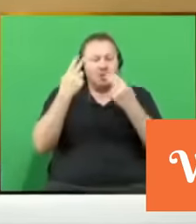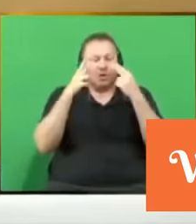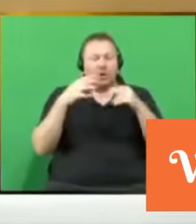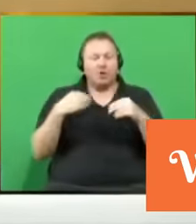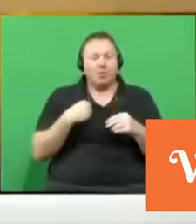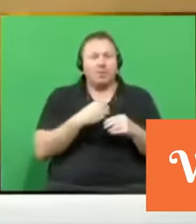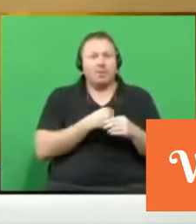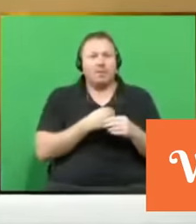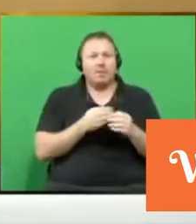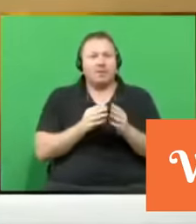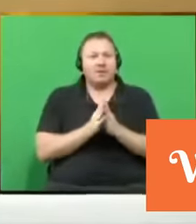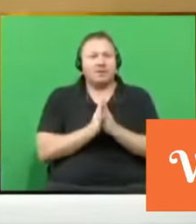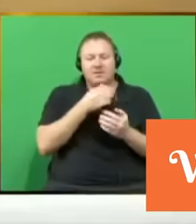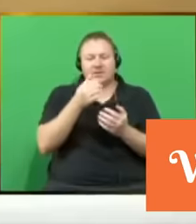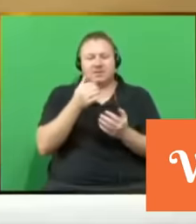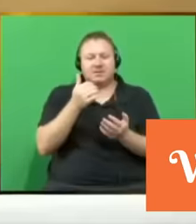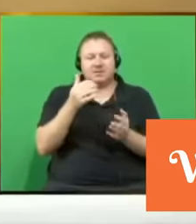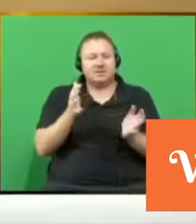Honorable members,